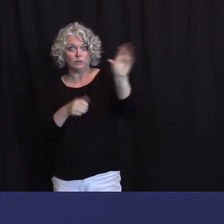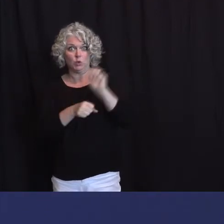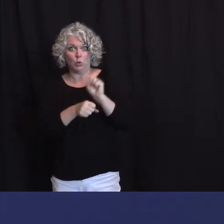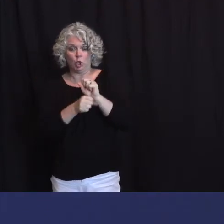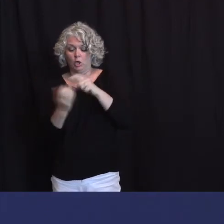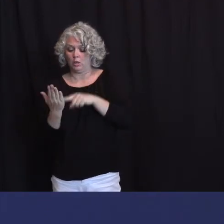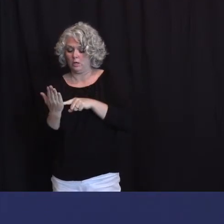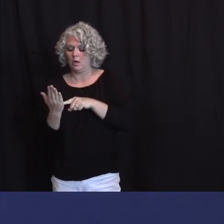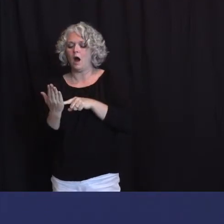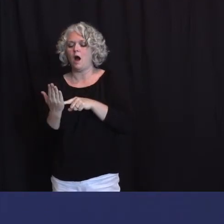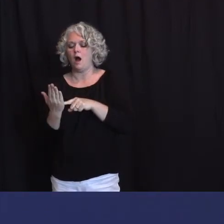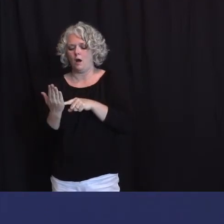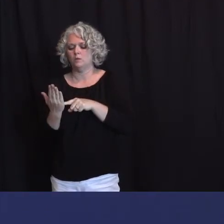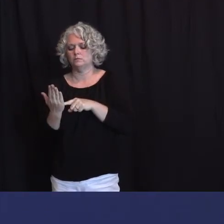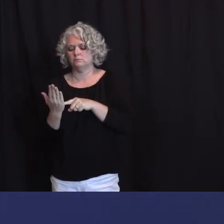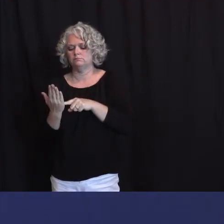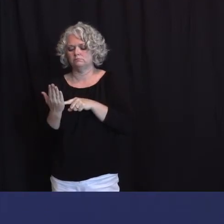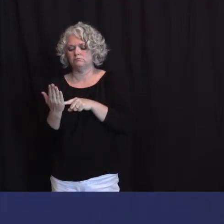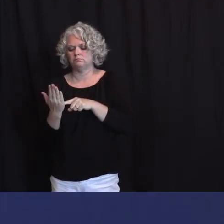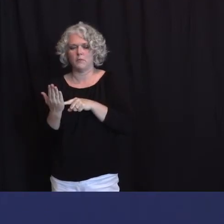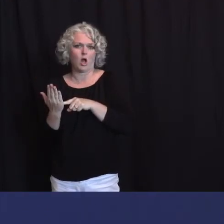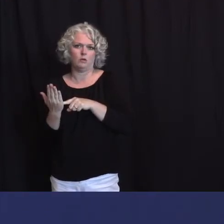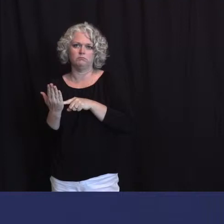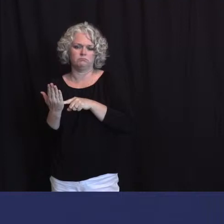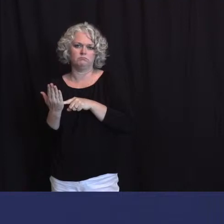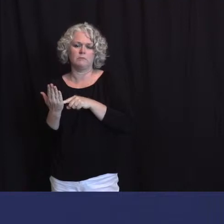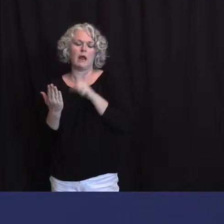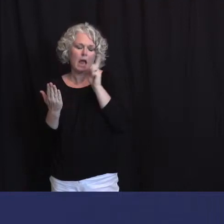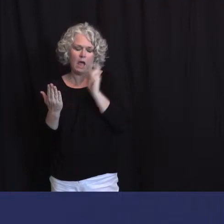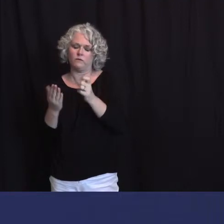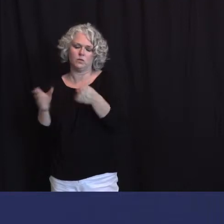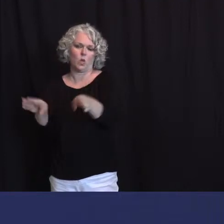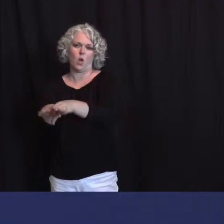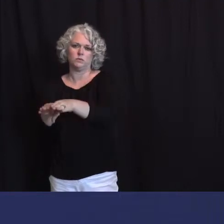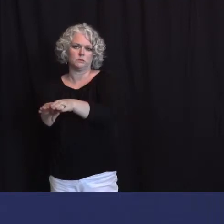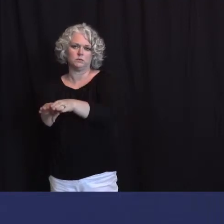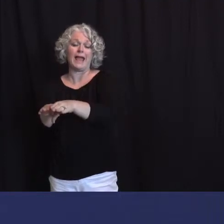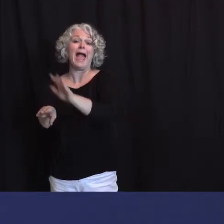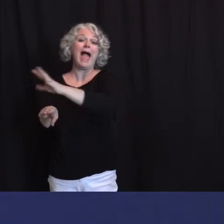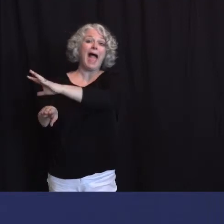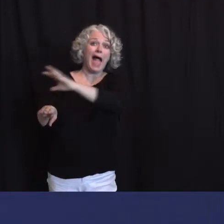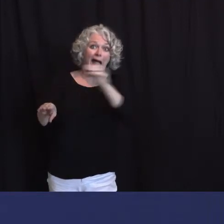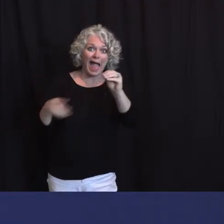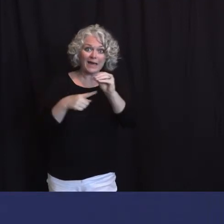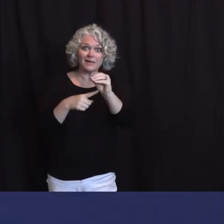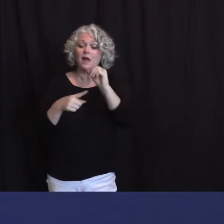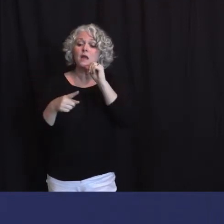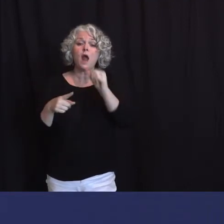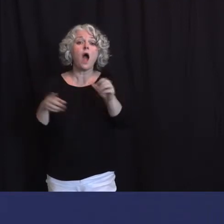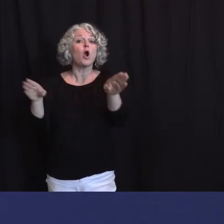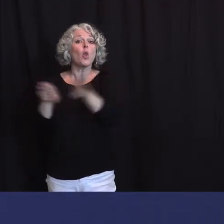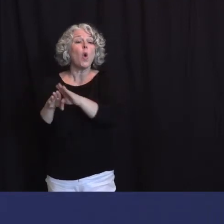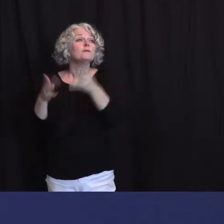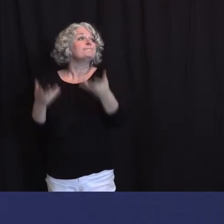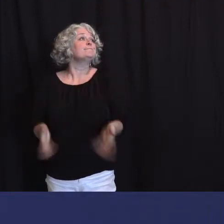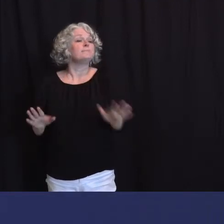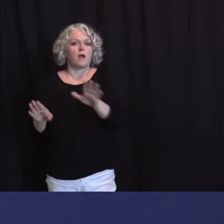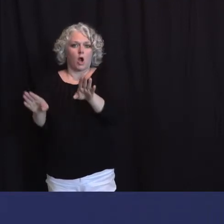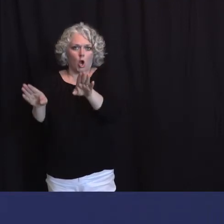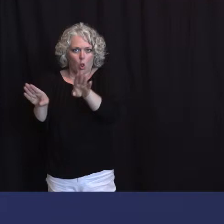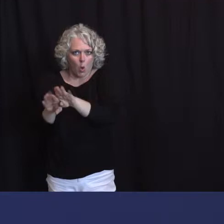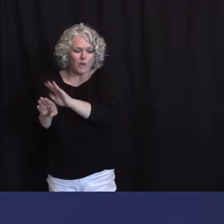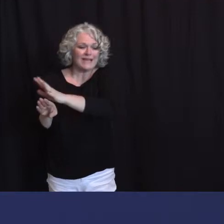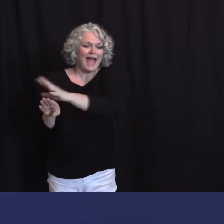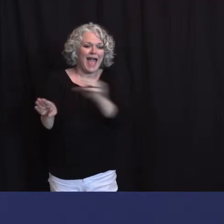that this needs to, and to Mike's question, it needs to both be closed and reforms need to be implemented, and that process has to begin